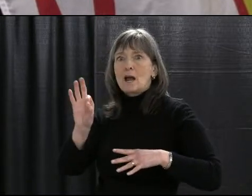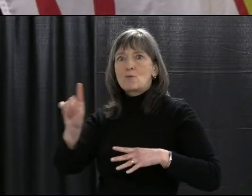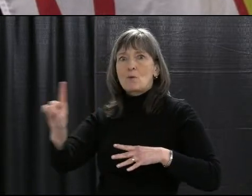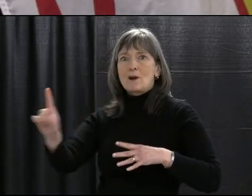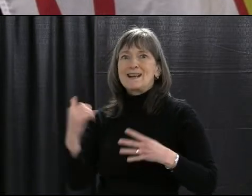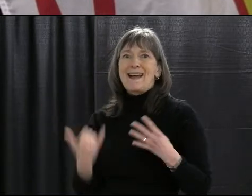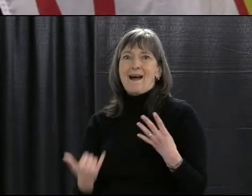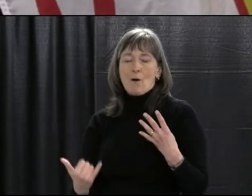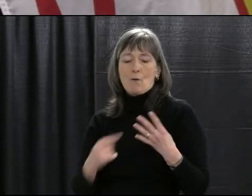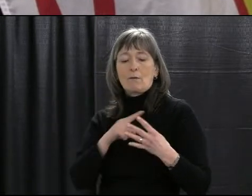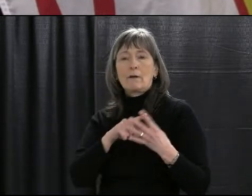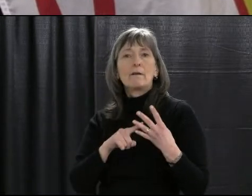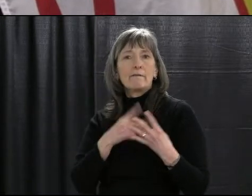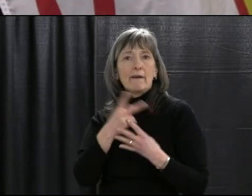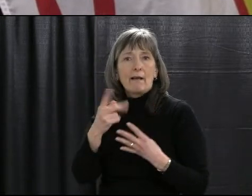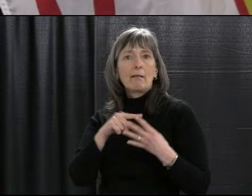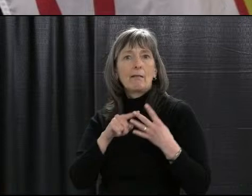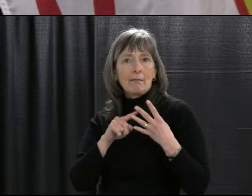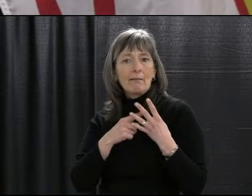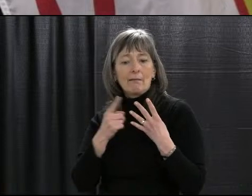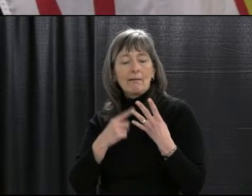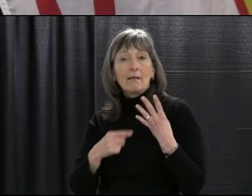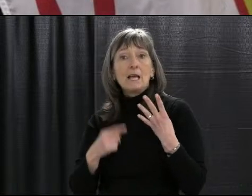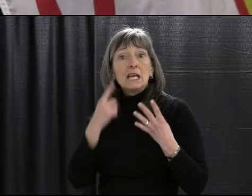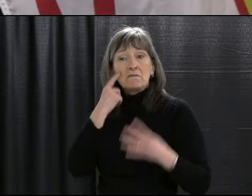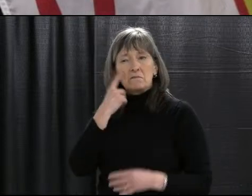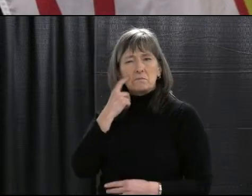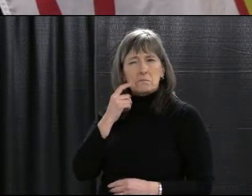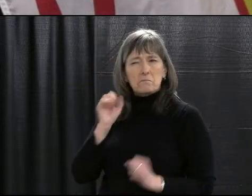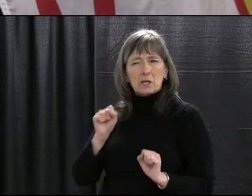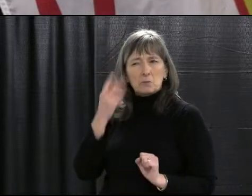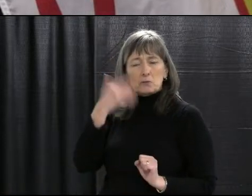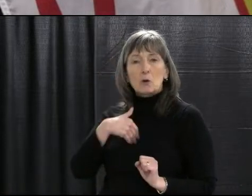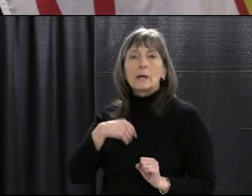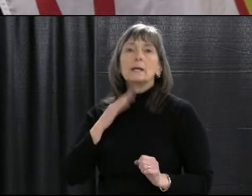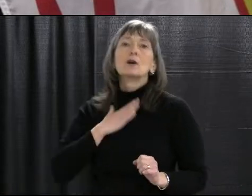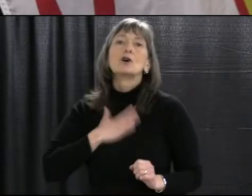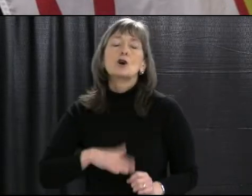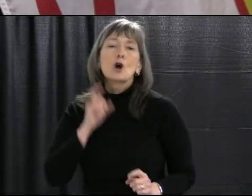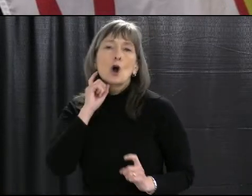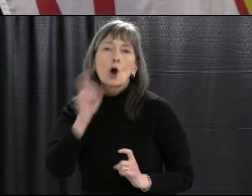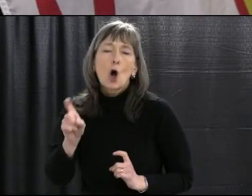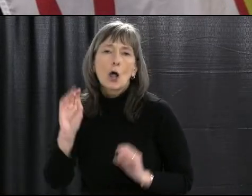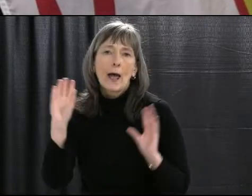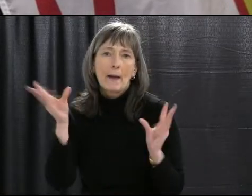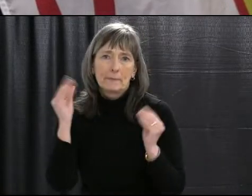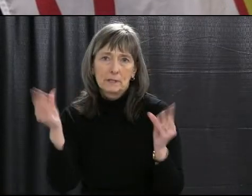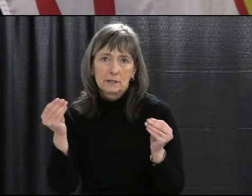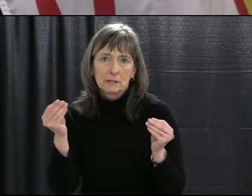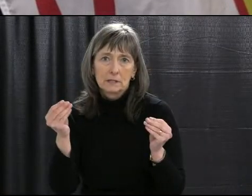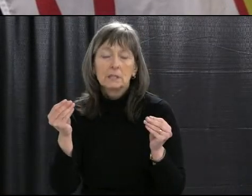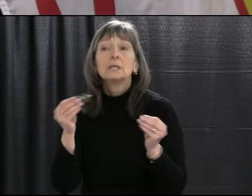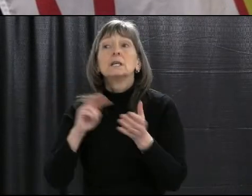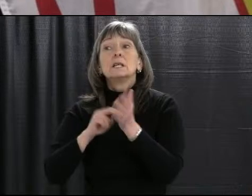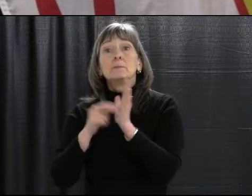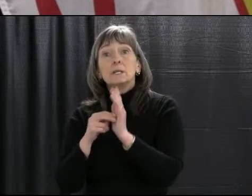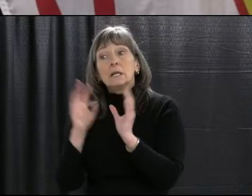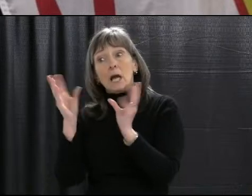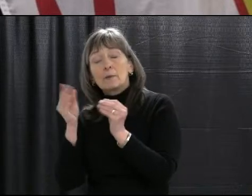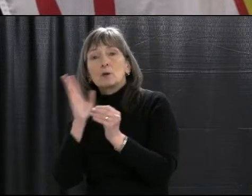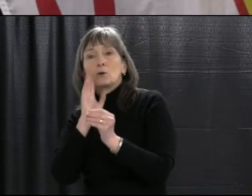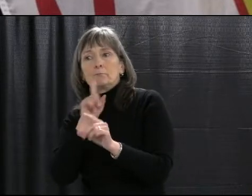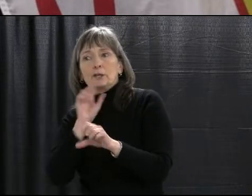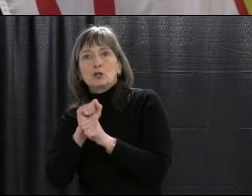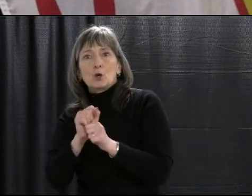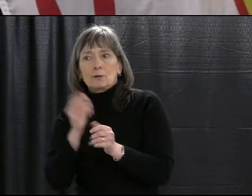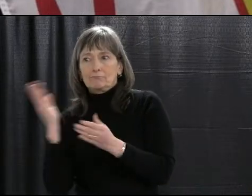911. If you suspect someone is having a stroke, please call an ambulance, because emergency medical services will ensure that you are brought